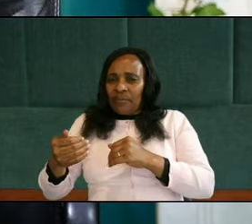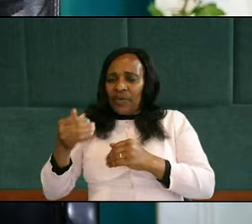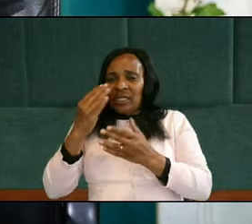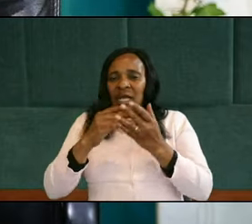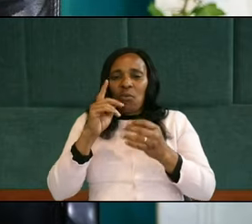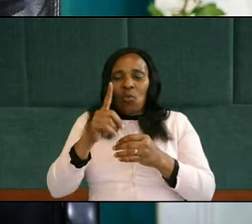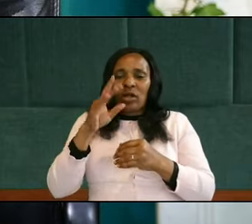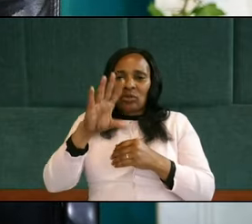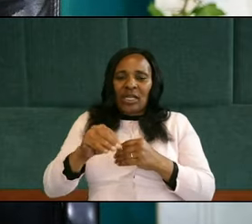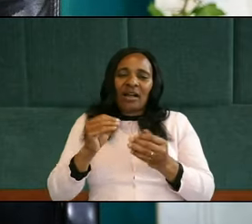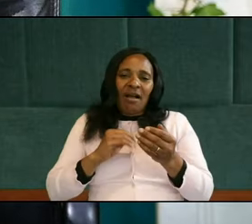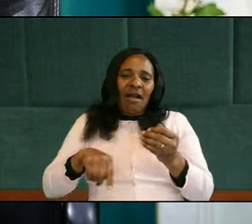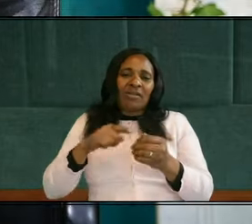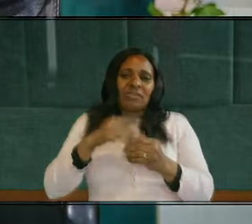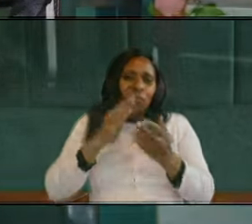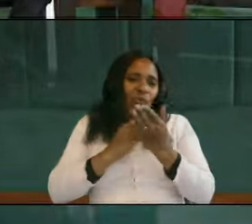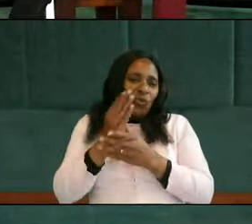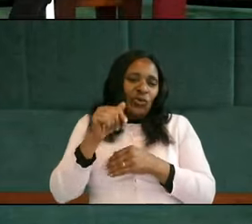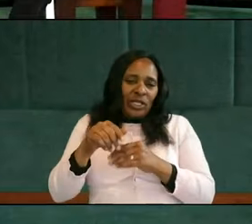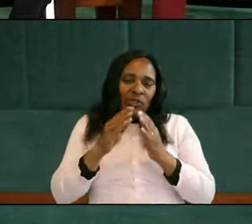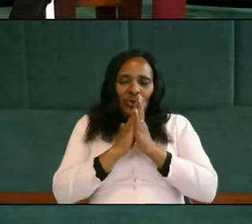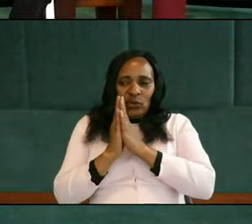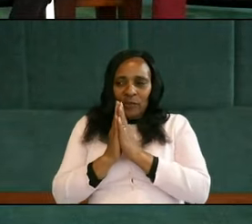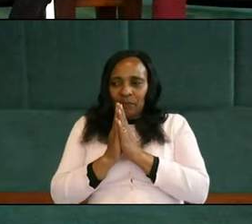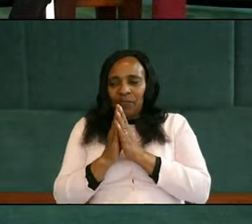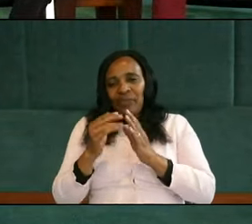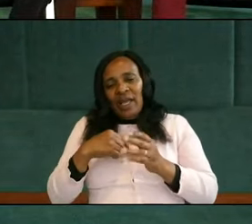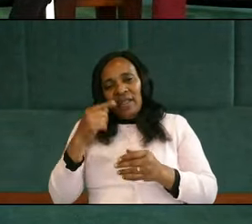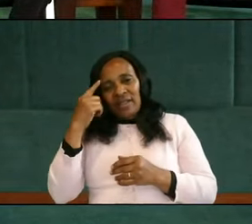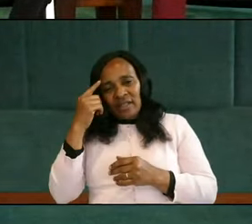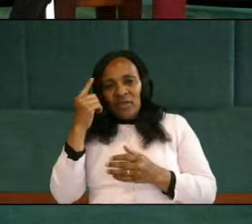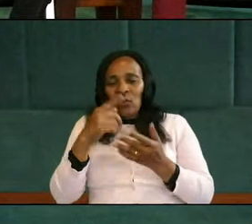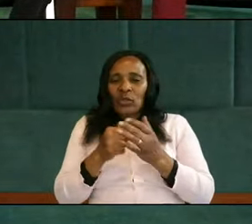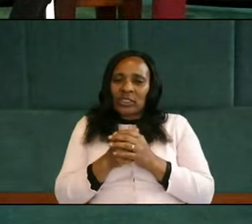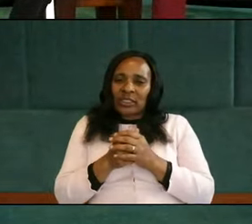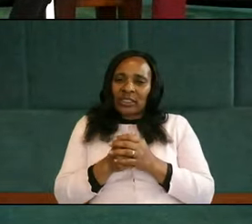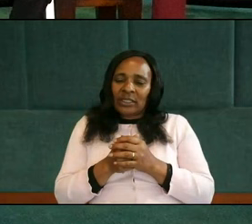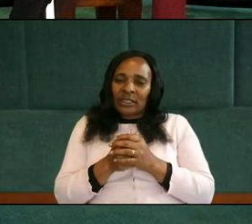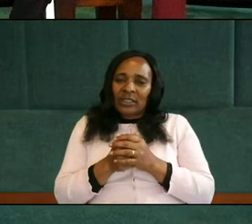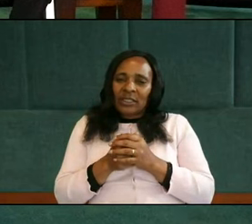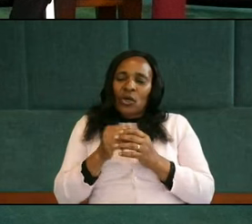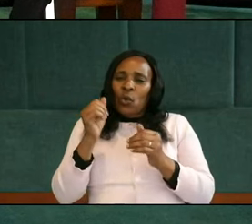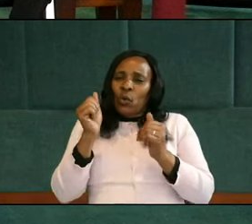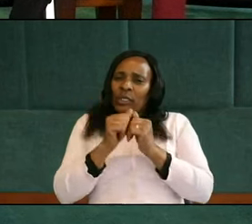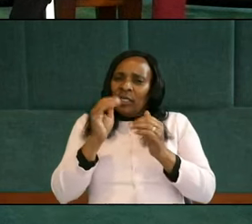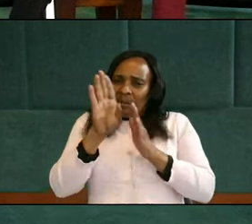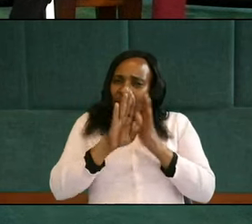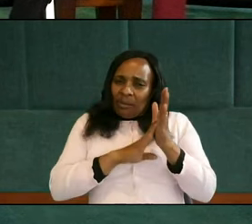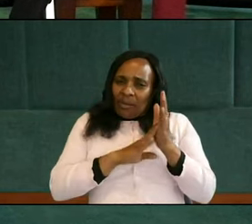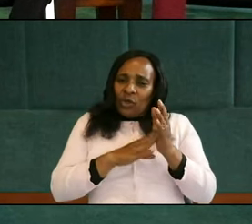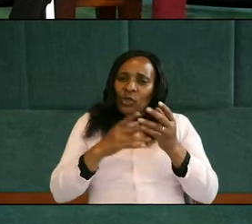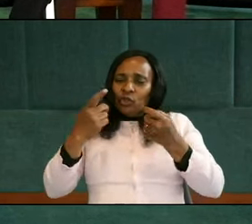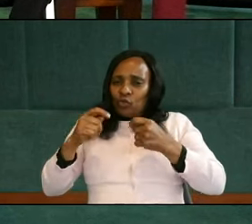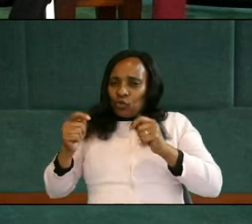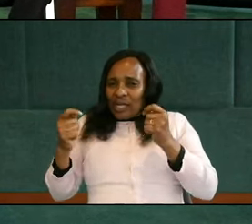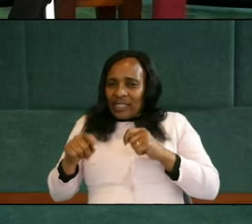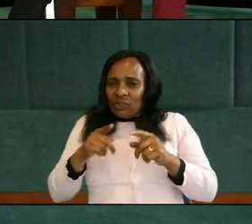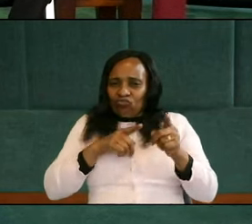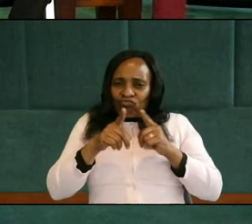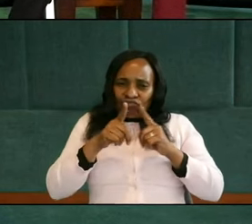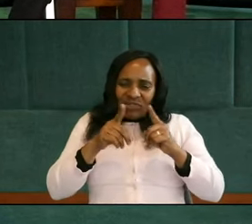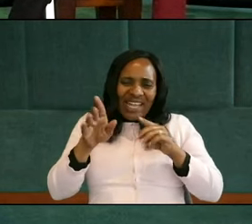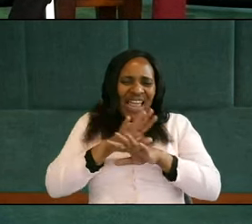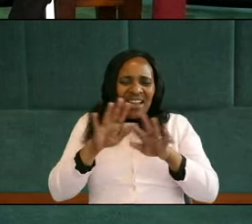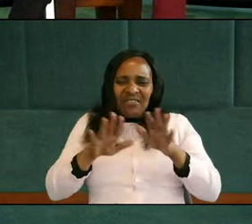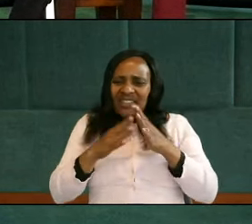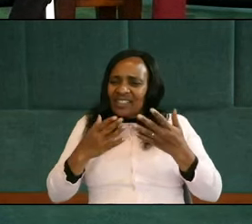through that story as we go on. Yeah, mm-hmm. I think, you know, the thing is, one thing I find fascinating with the Bible is it tries to condense everything